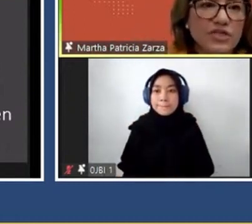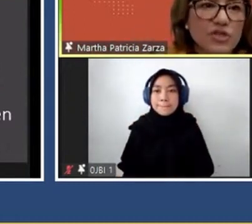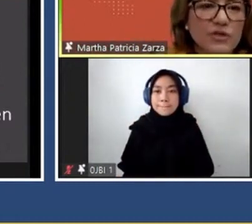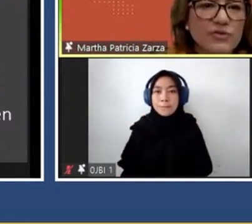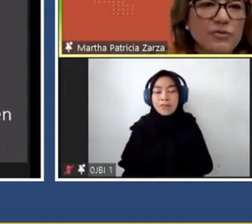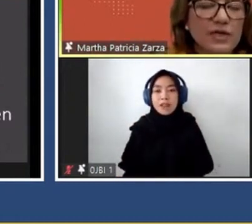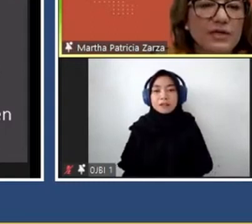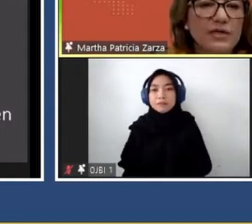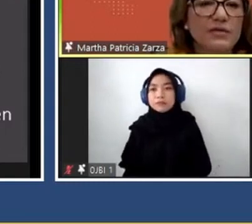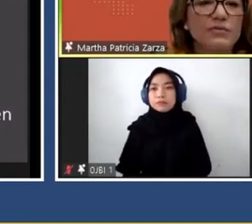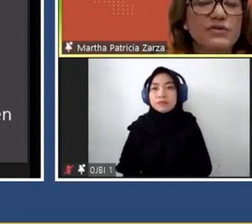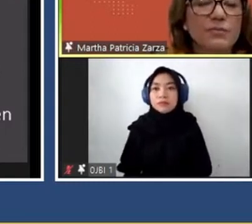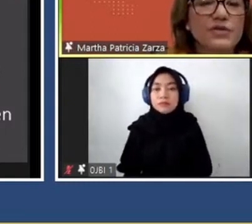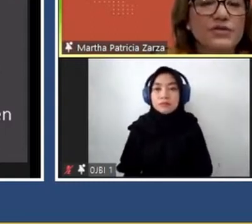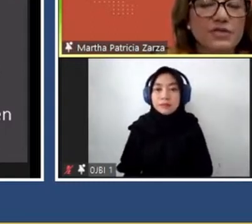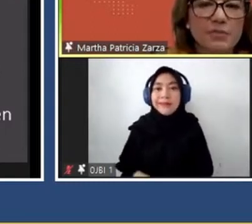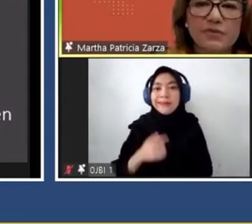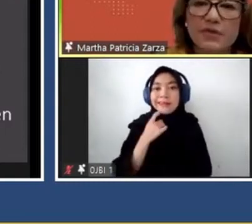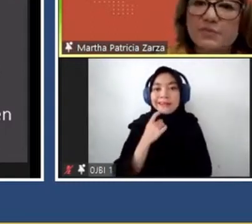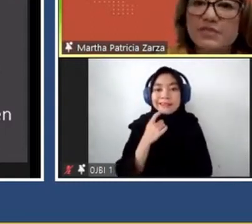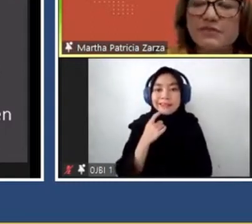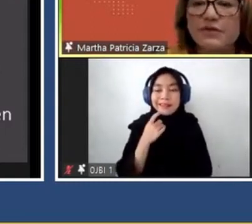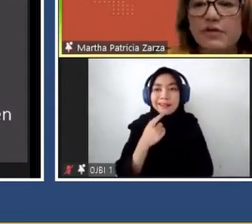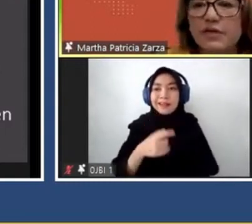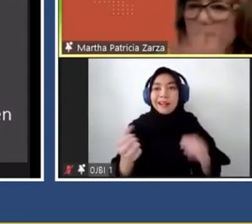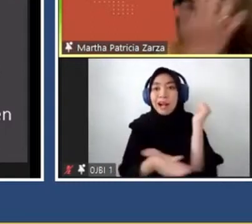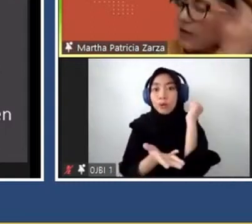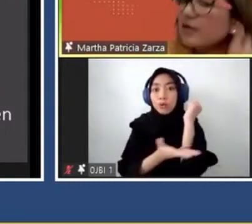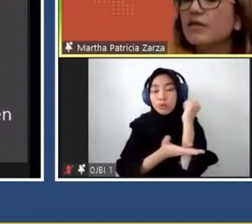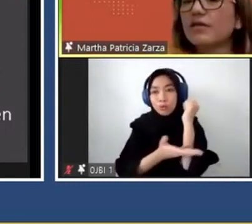specific way, I'm showing you with some pictures about the specific